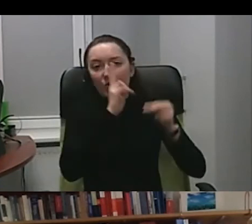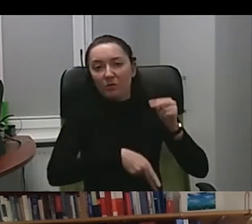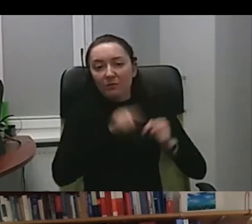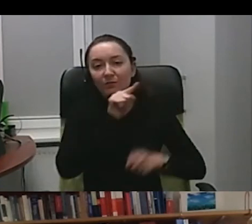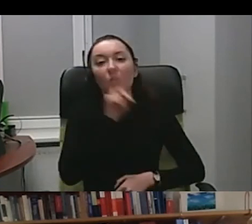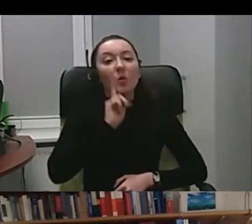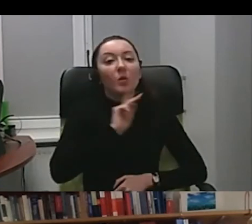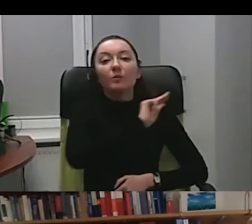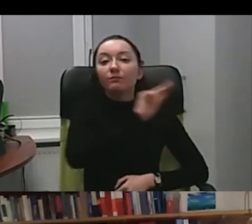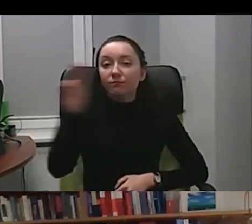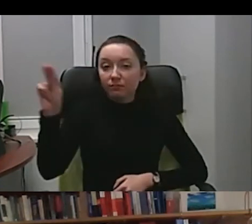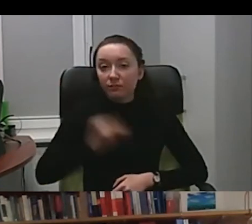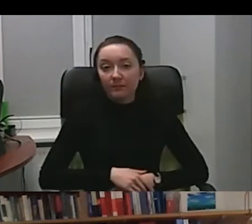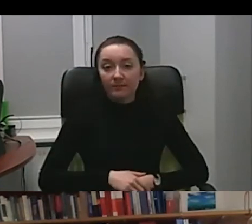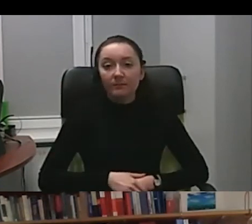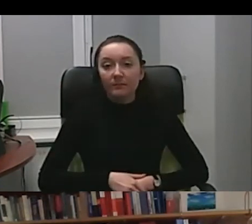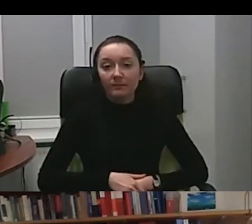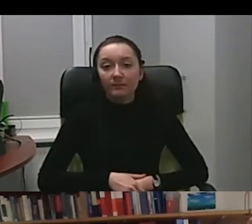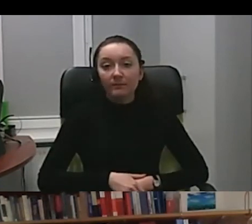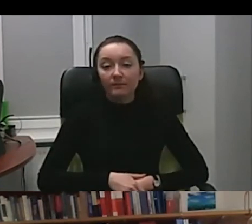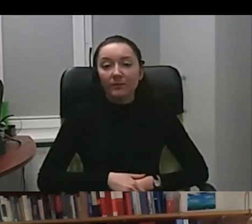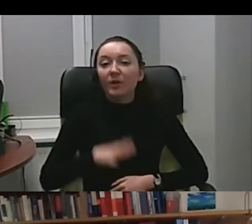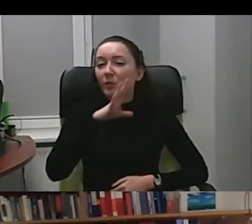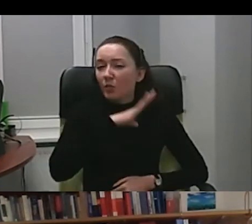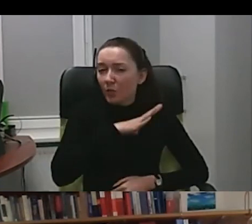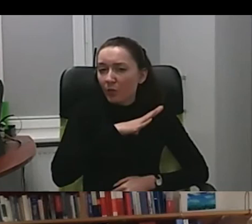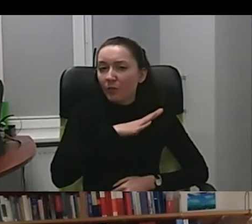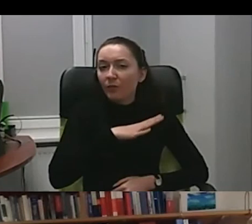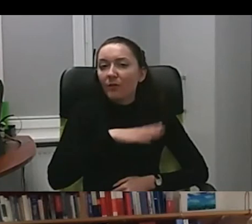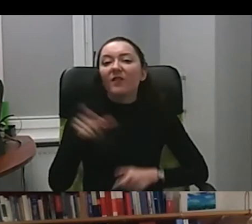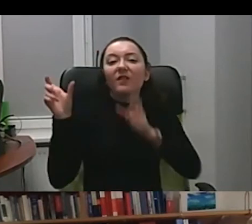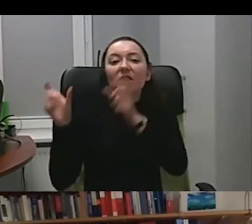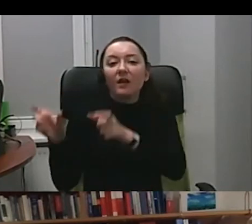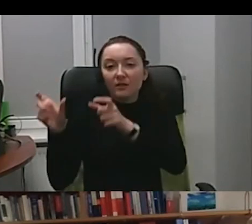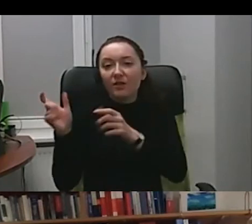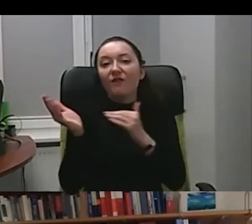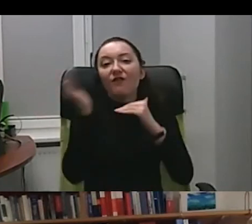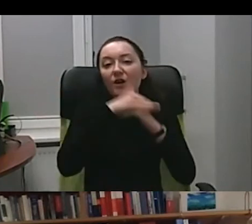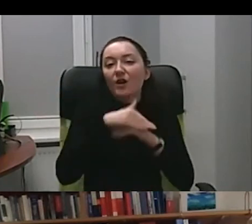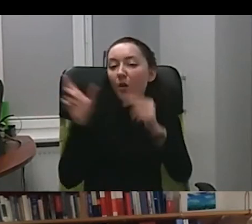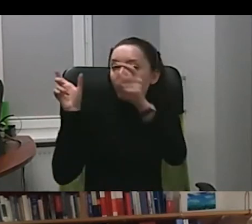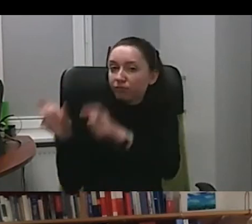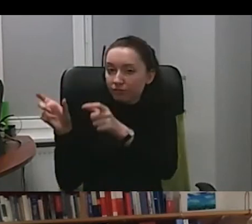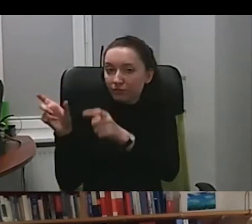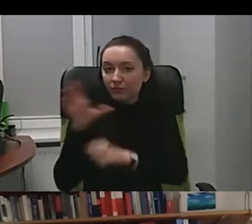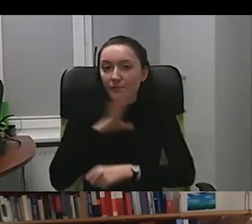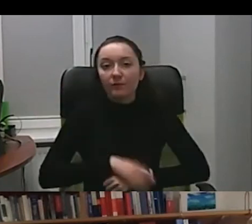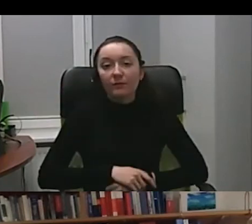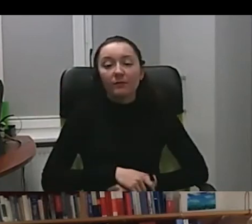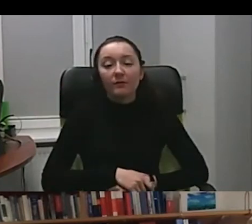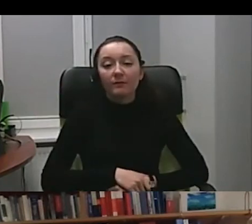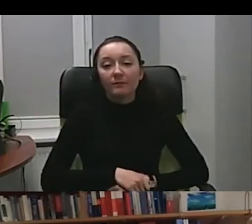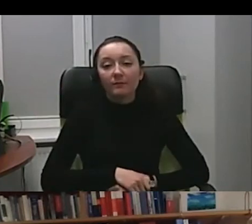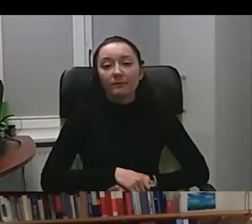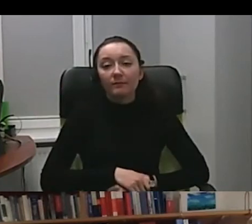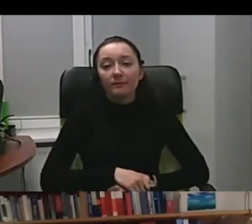sanctions, for example, Western sanctions 10 years ago, the fact against officials, including members of the